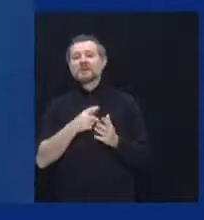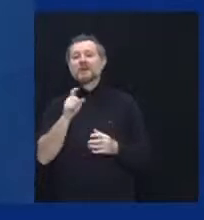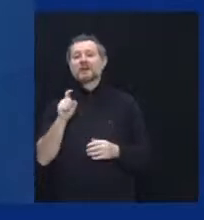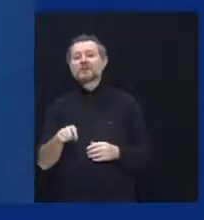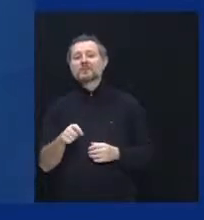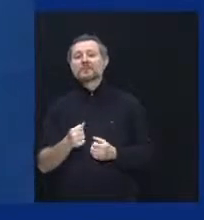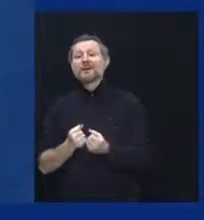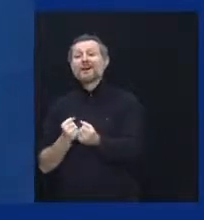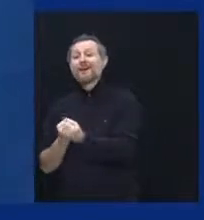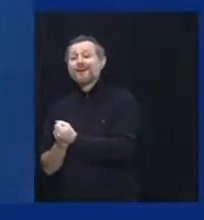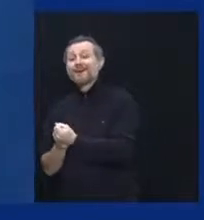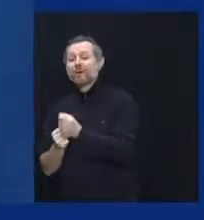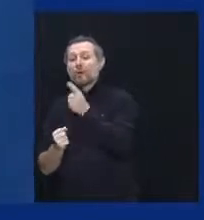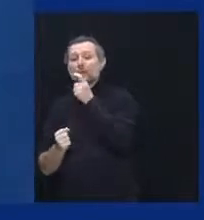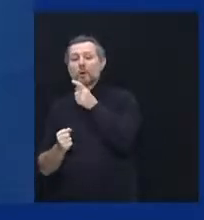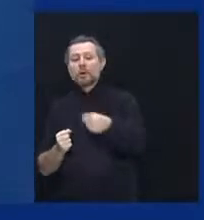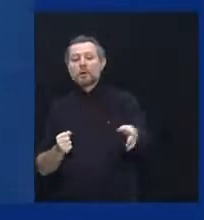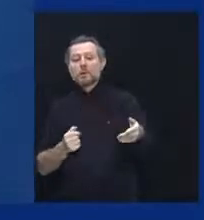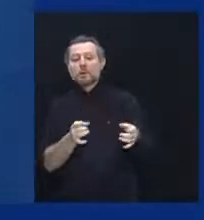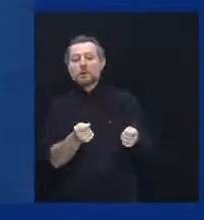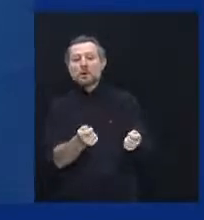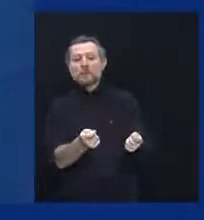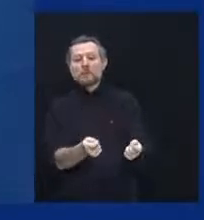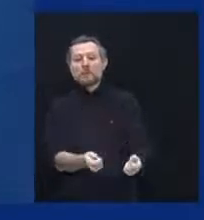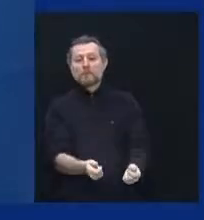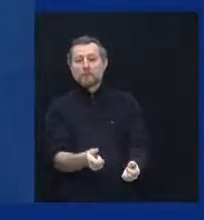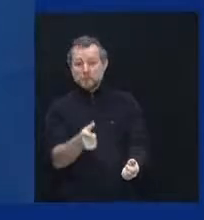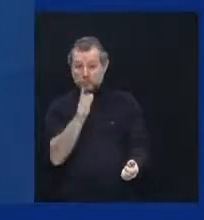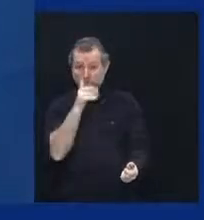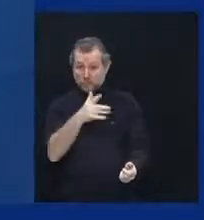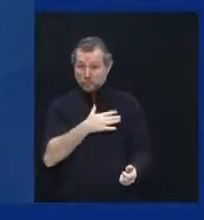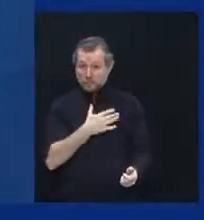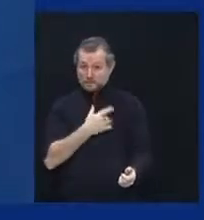take it from on that list.